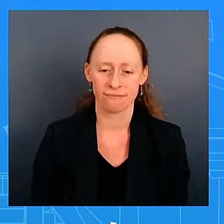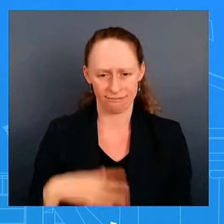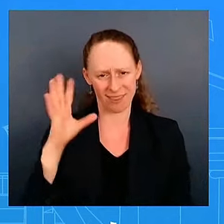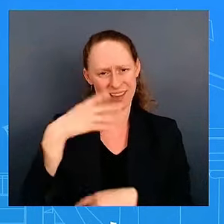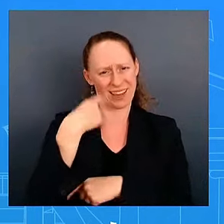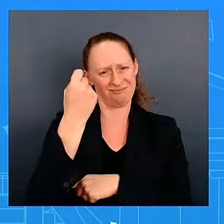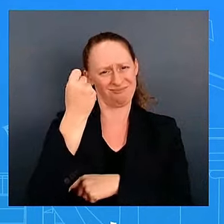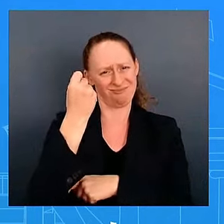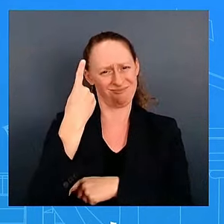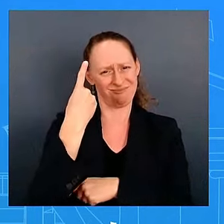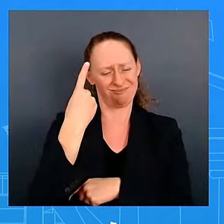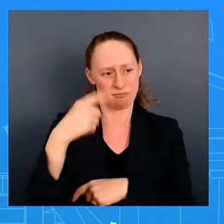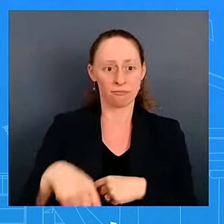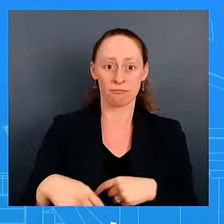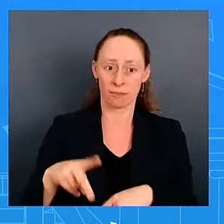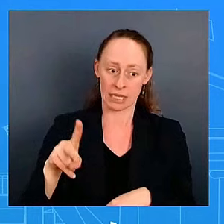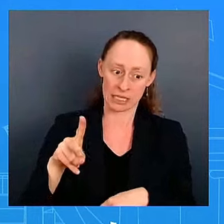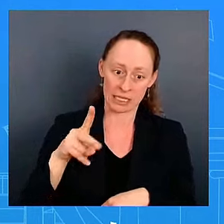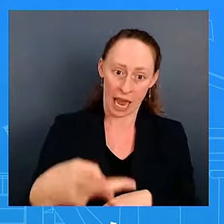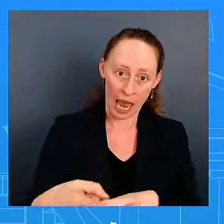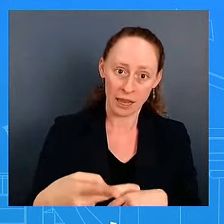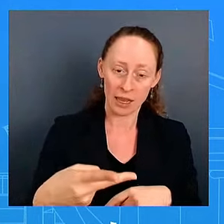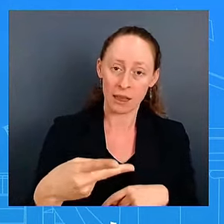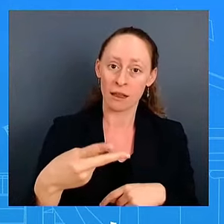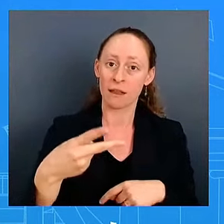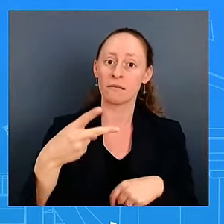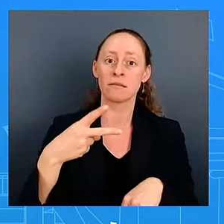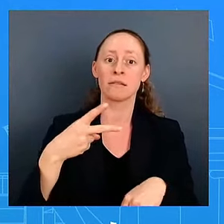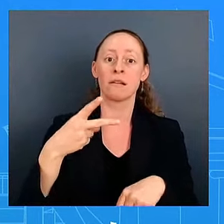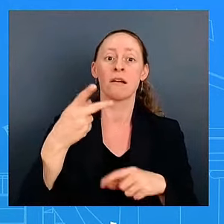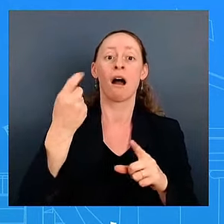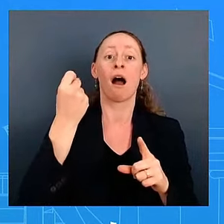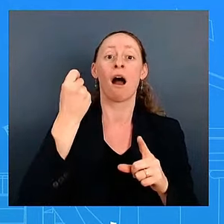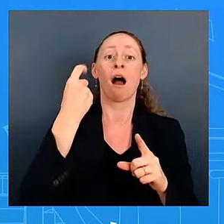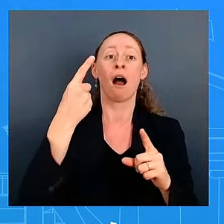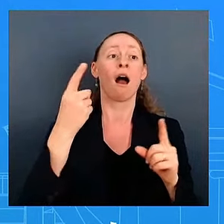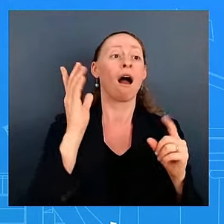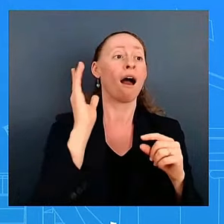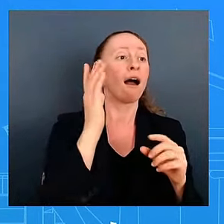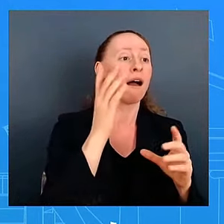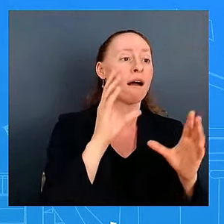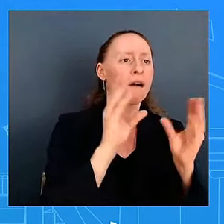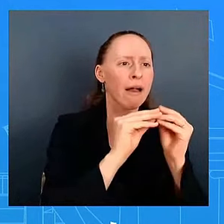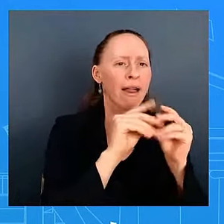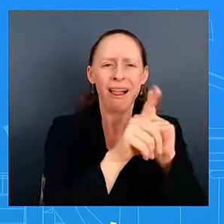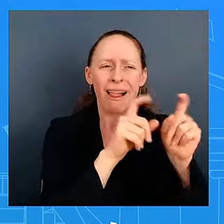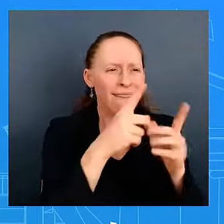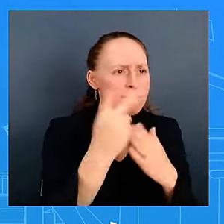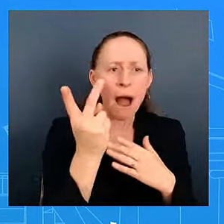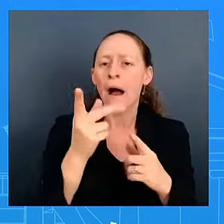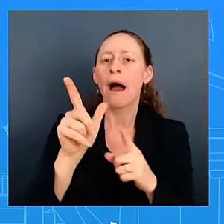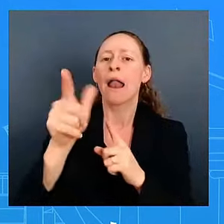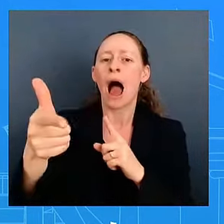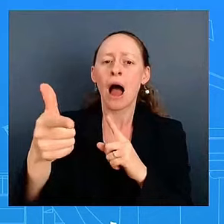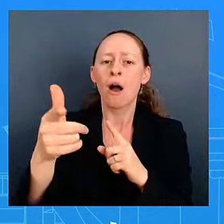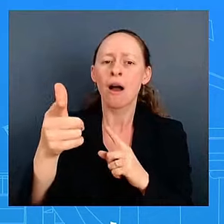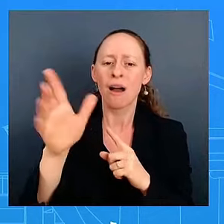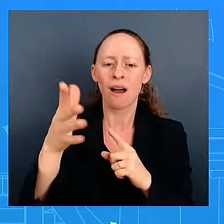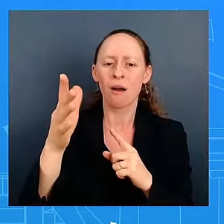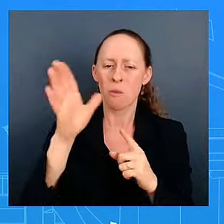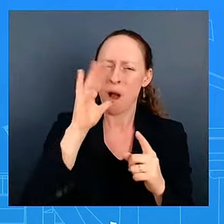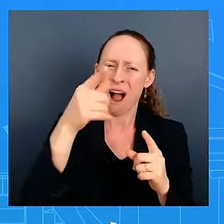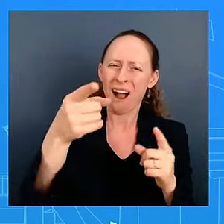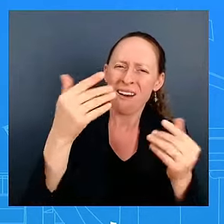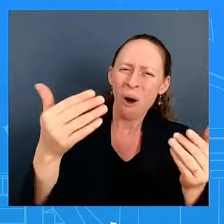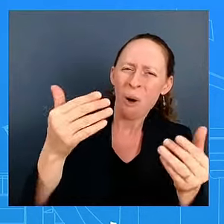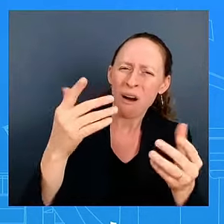president's health. And I'm just wondering if you could speak to... So I disagree. I disagree, Songming. It's not. Yesterday, a lot of the things